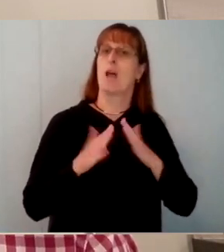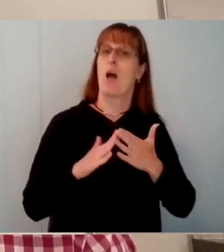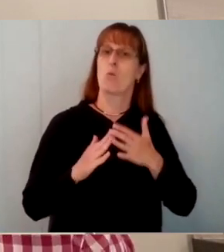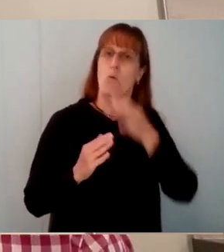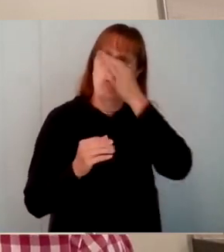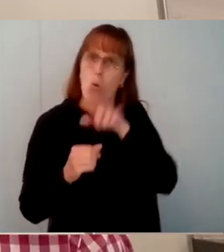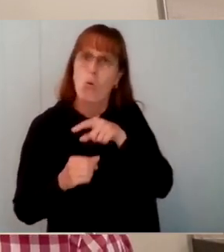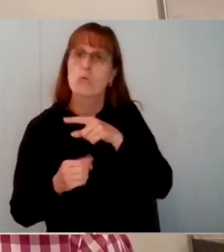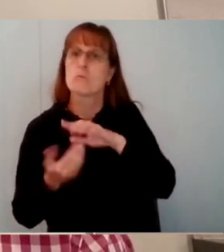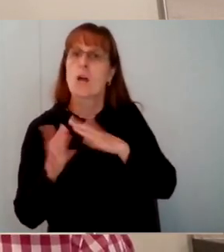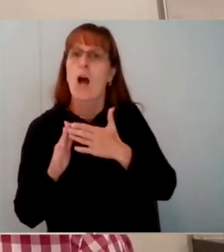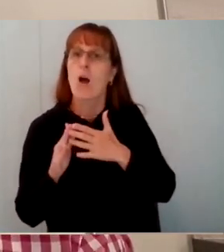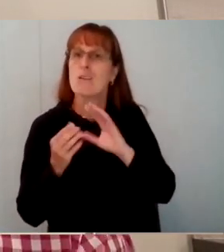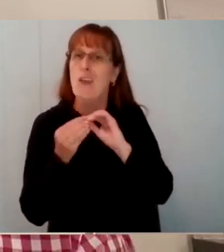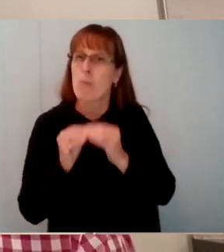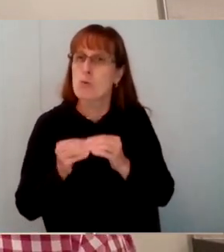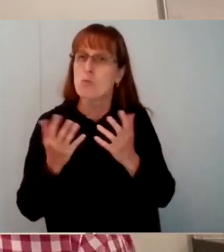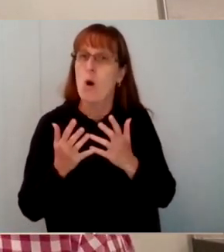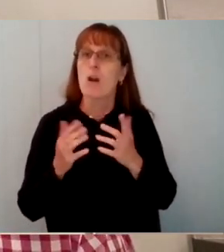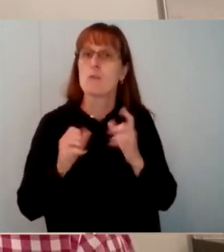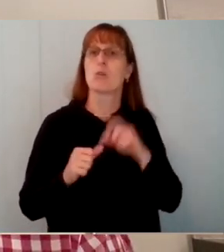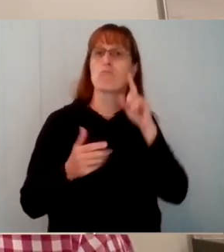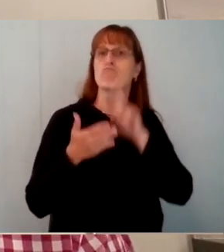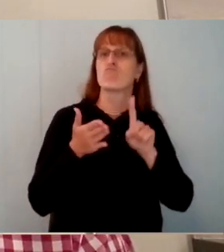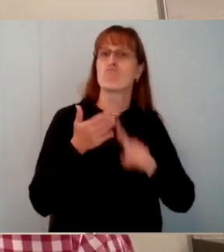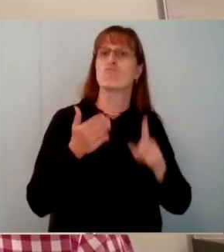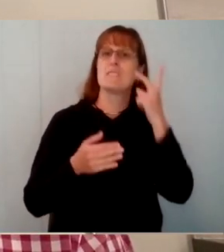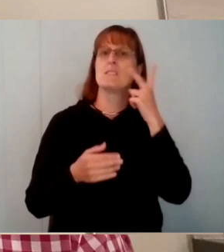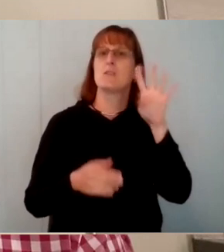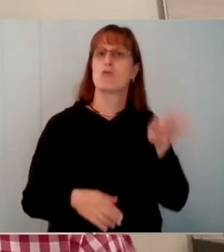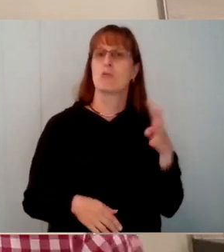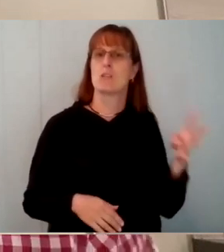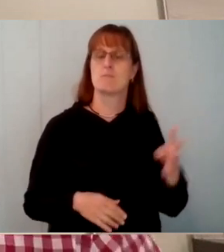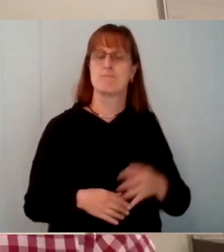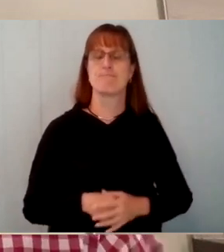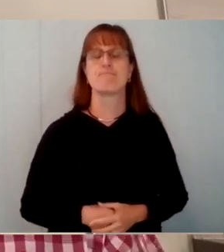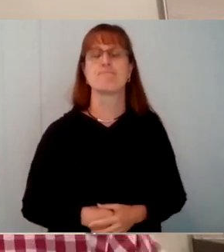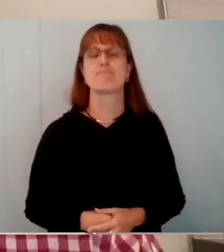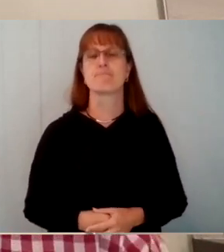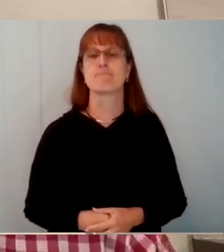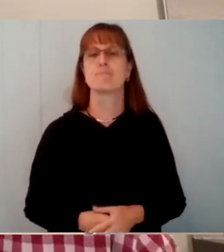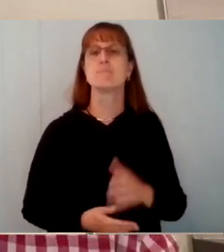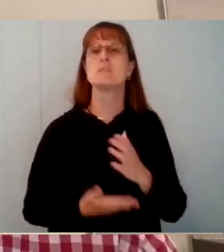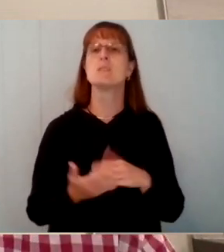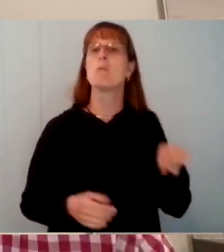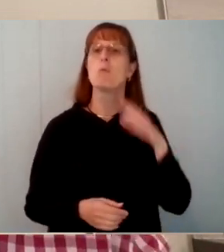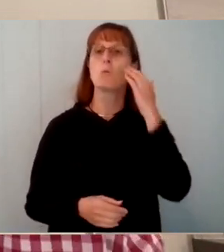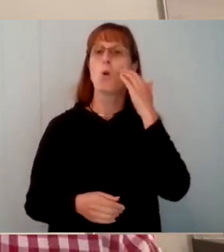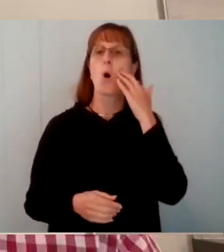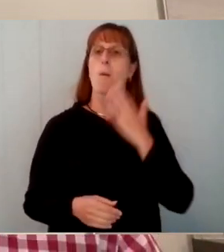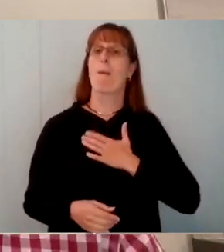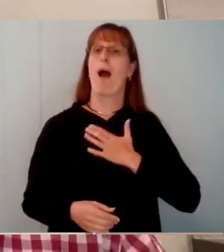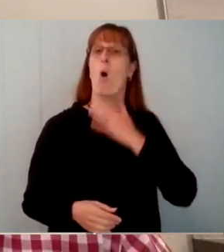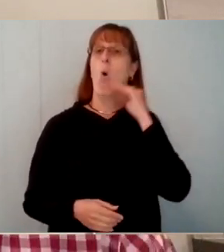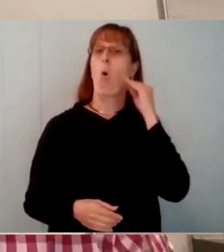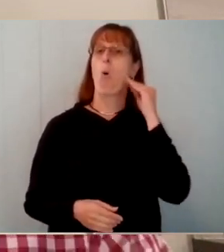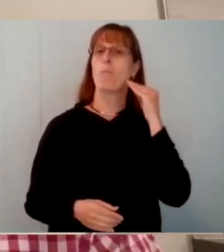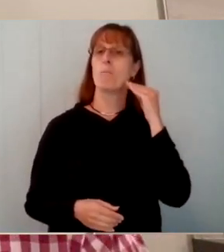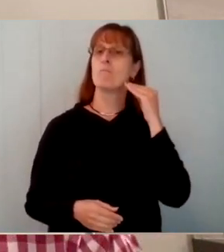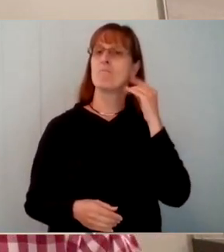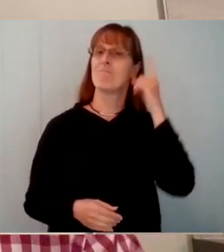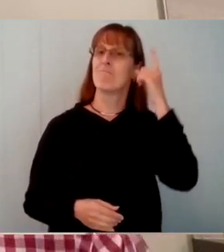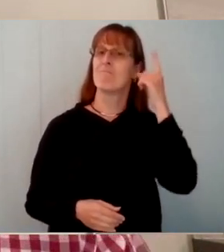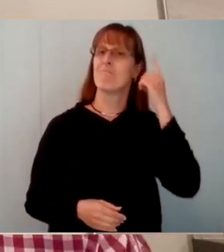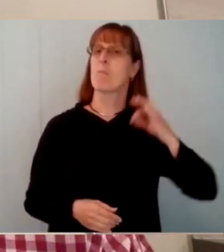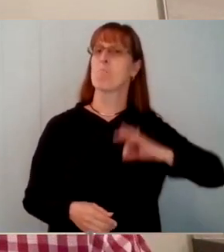service area and what our testing rates look like by town. Also, as some of you know, certain states, including my home